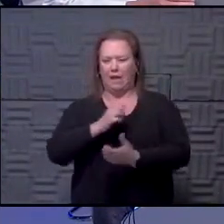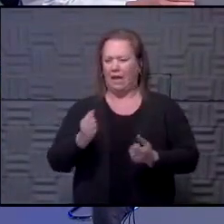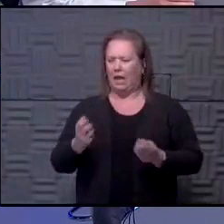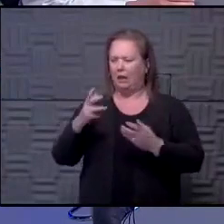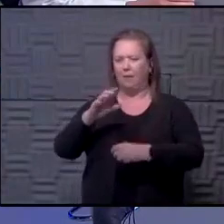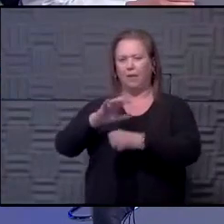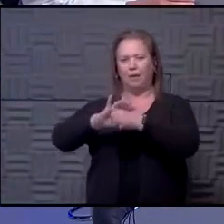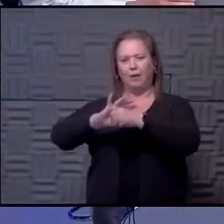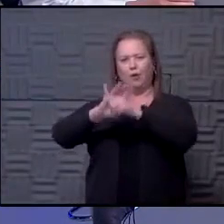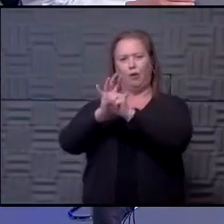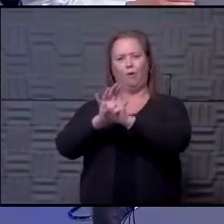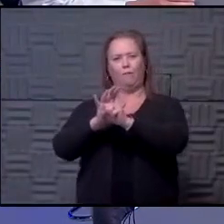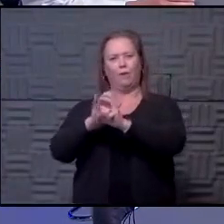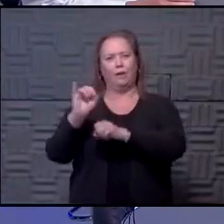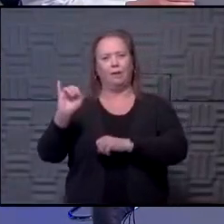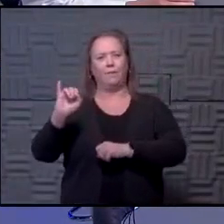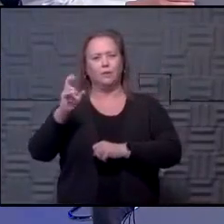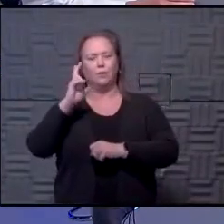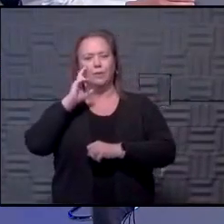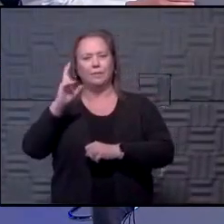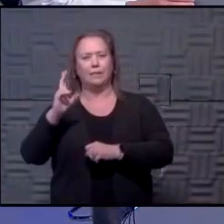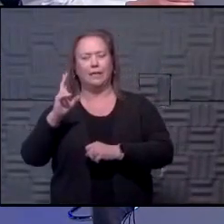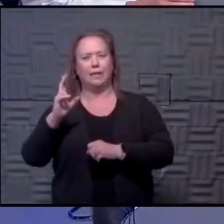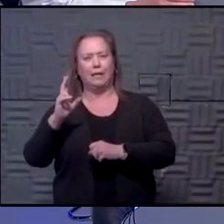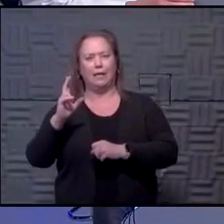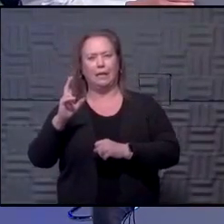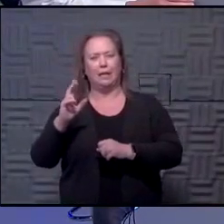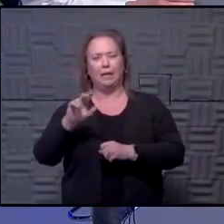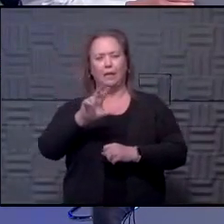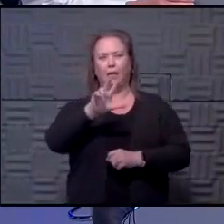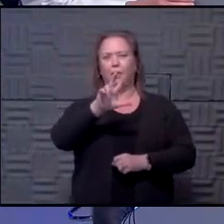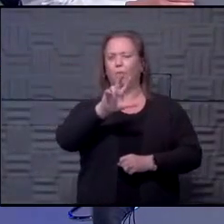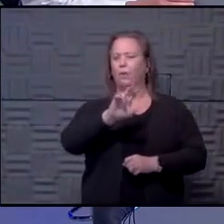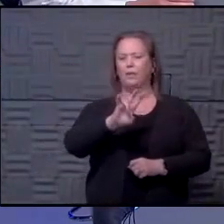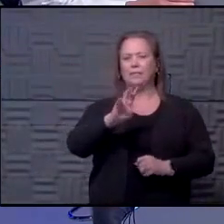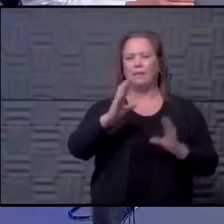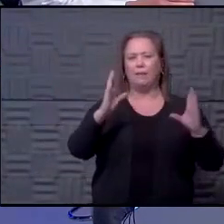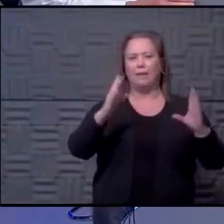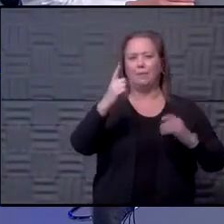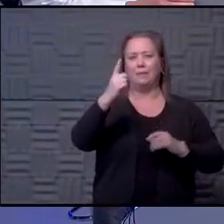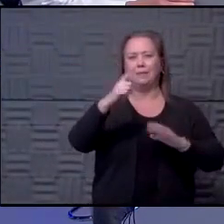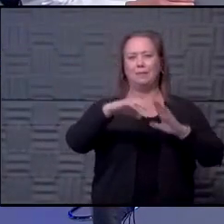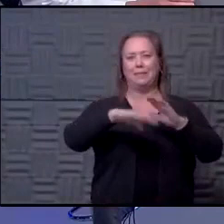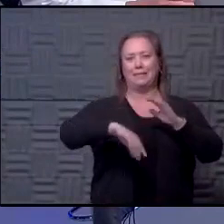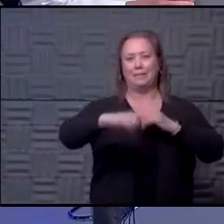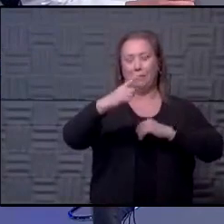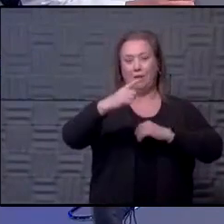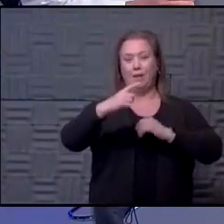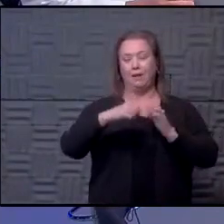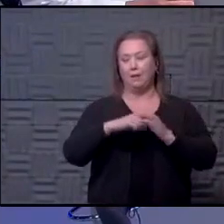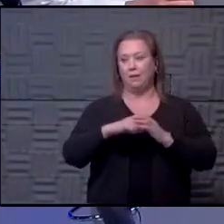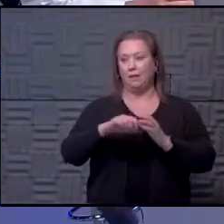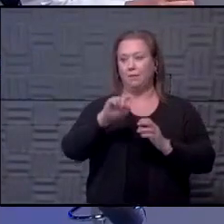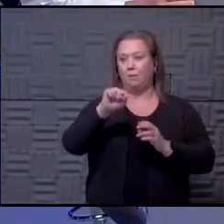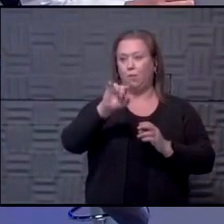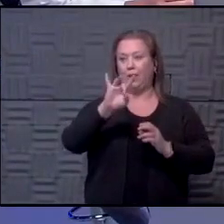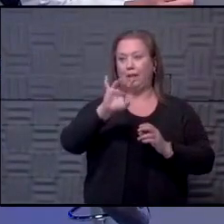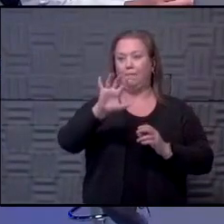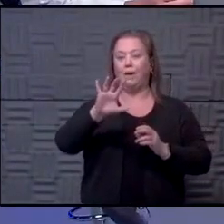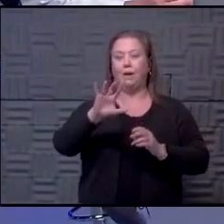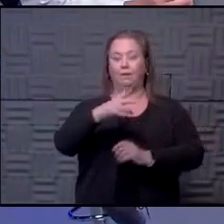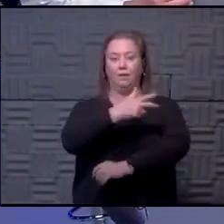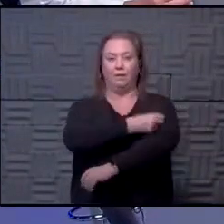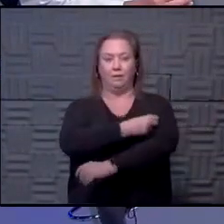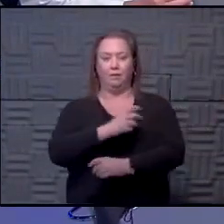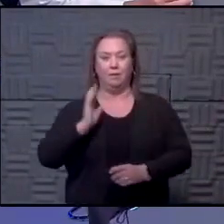positive infections are we seeing in our employees? I think the rolling 3 to 7 days, one. Under one. Yeah, and It's what like was it? 0.85 or something. Oh, yeah,